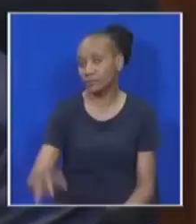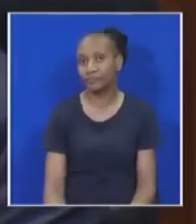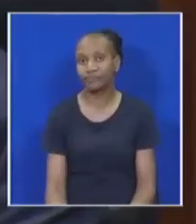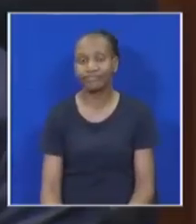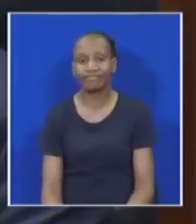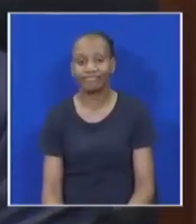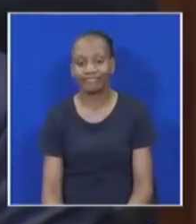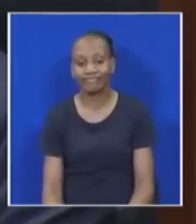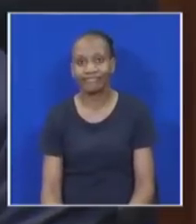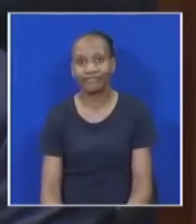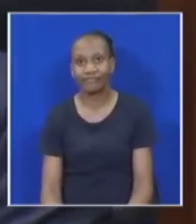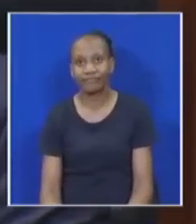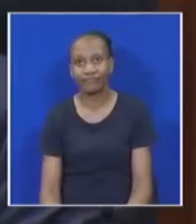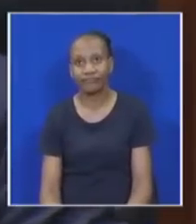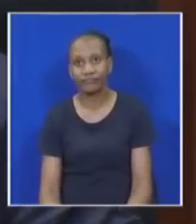ahead.